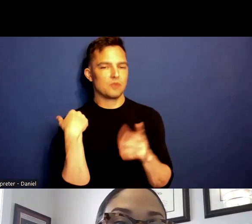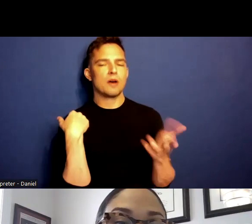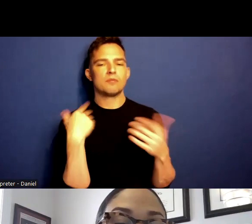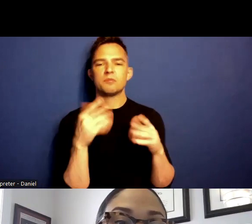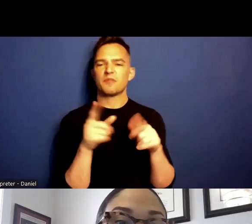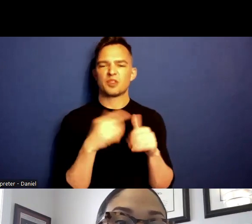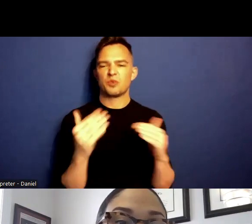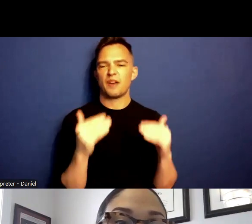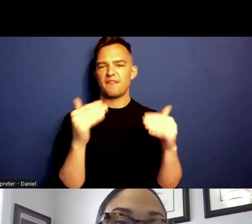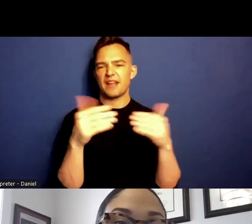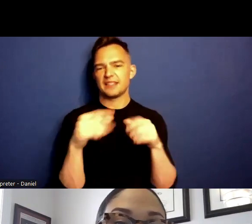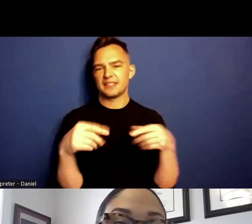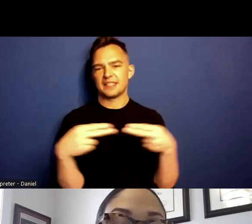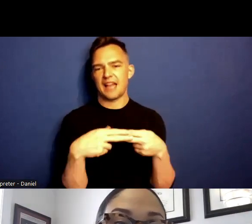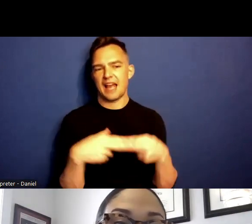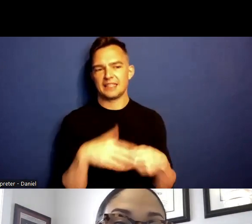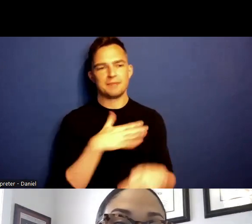slides, please.